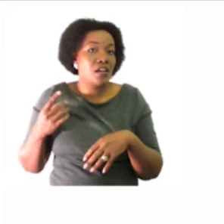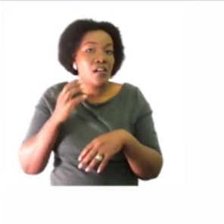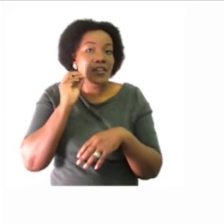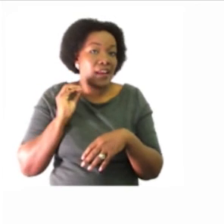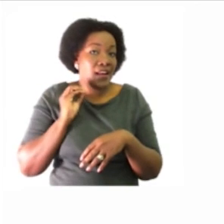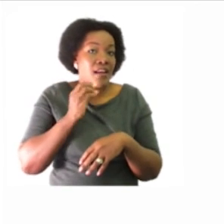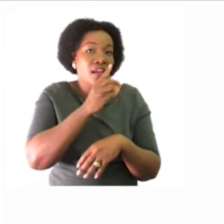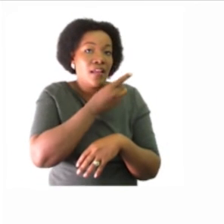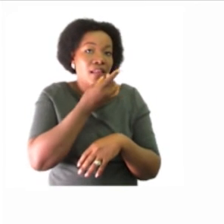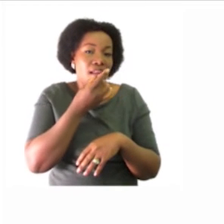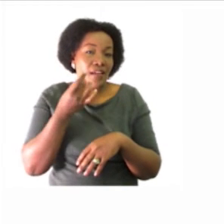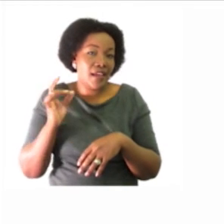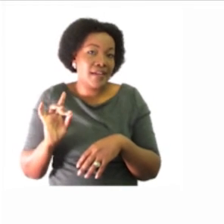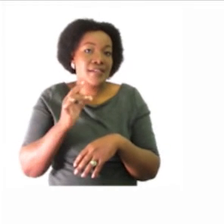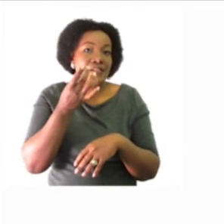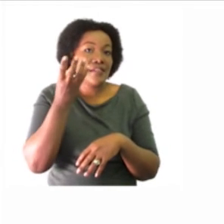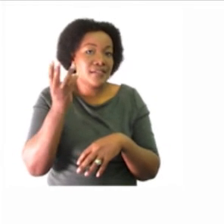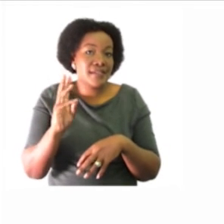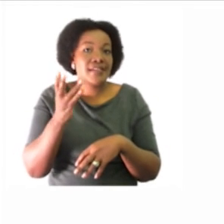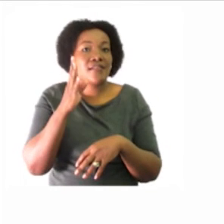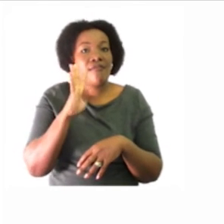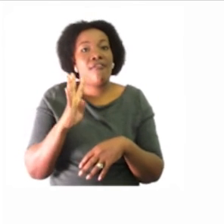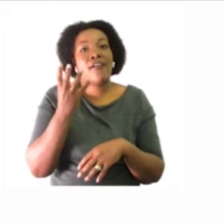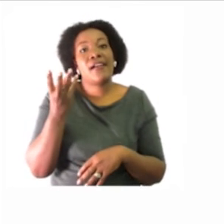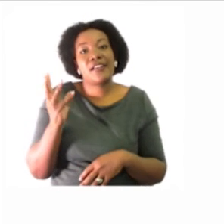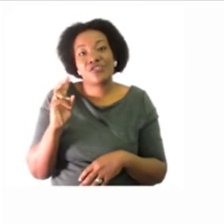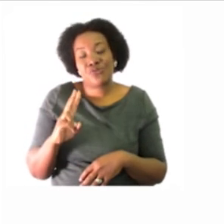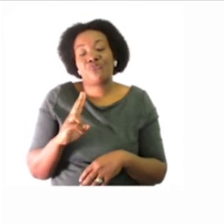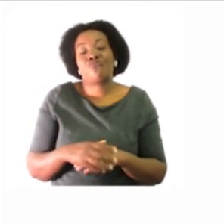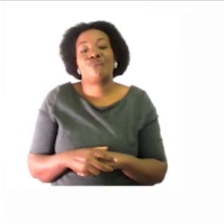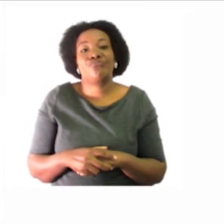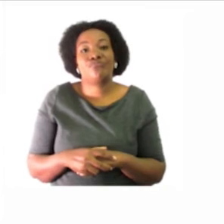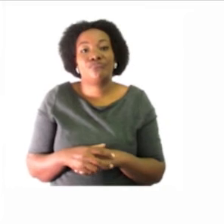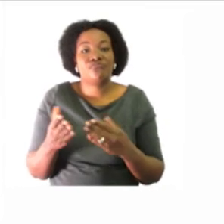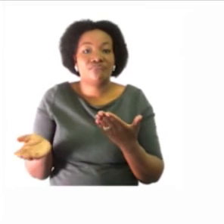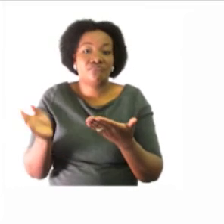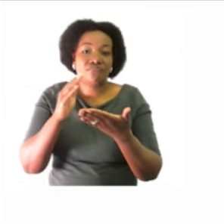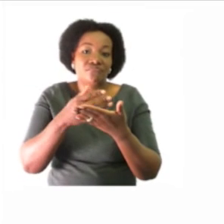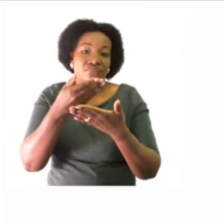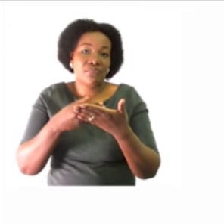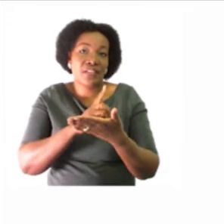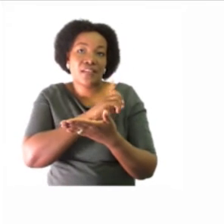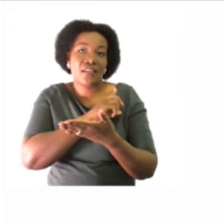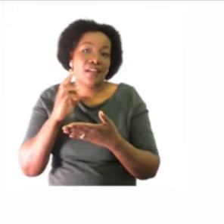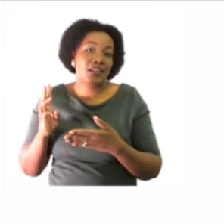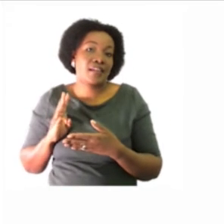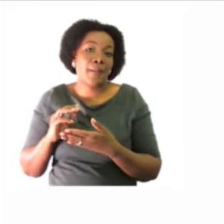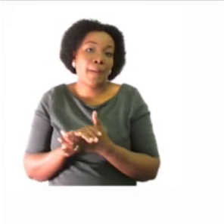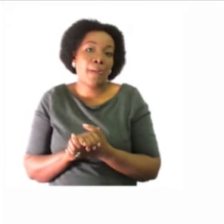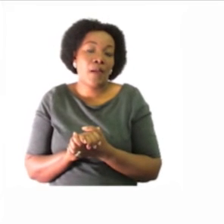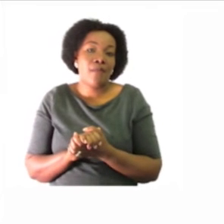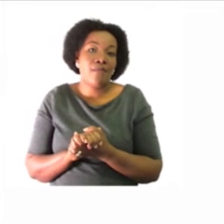4, and 2. You have to practice with the numbers. Turn to page 13. We